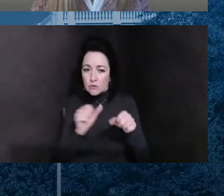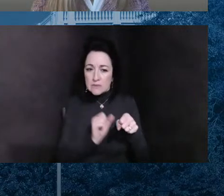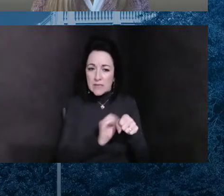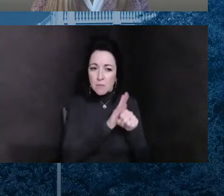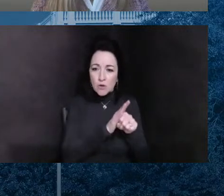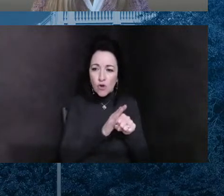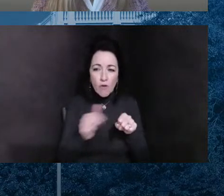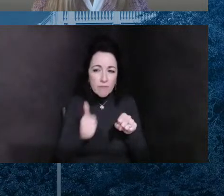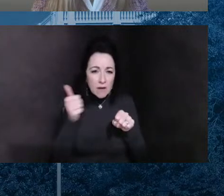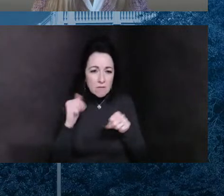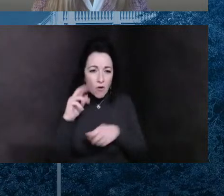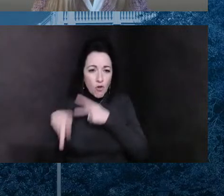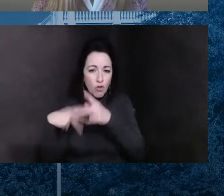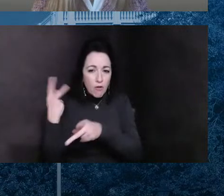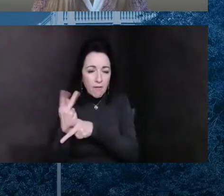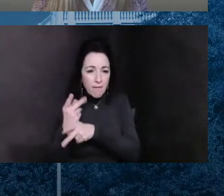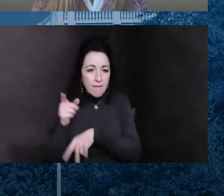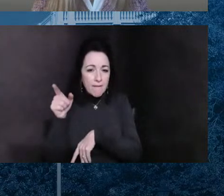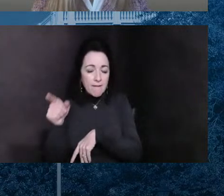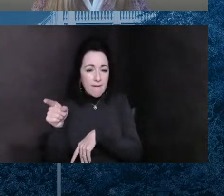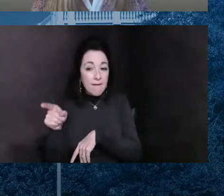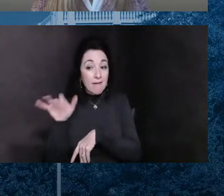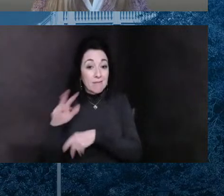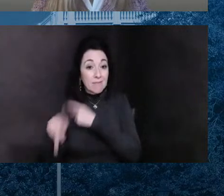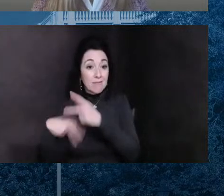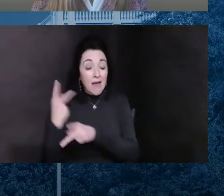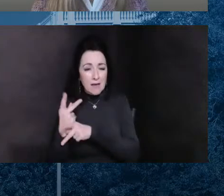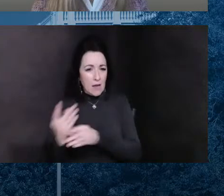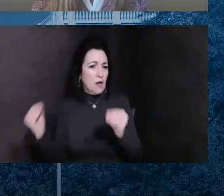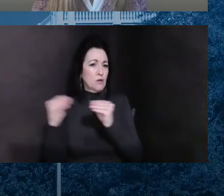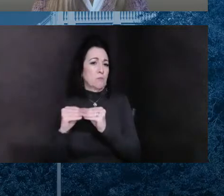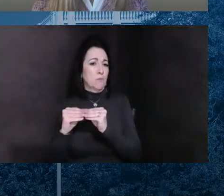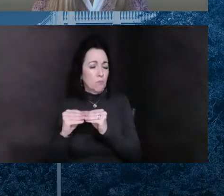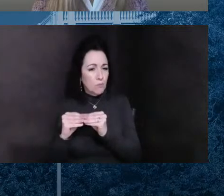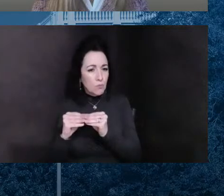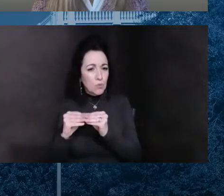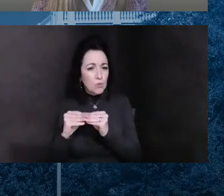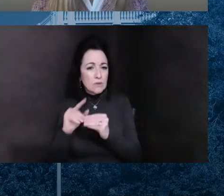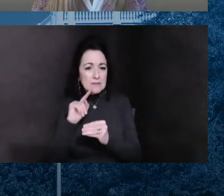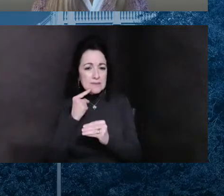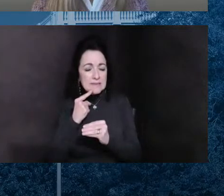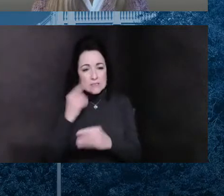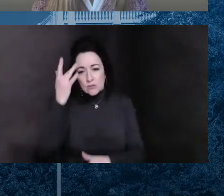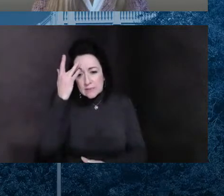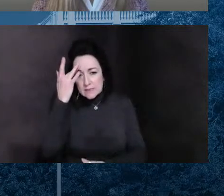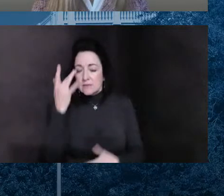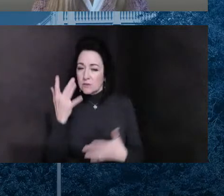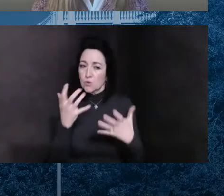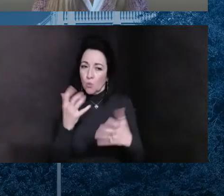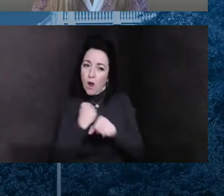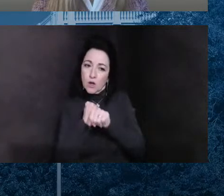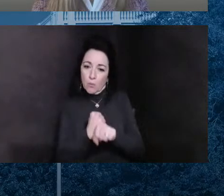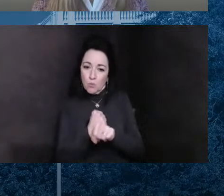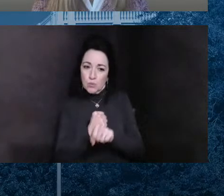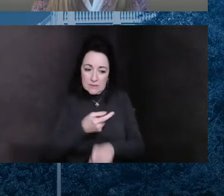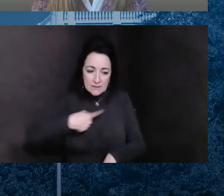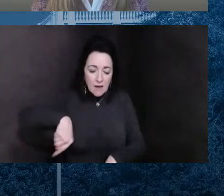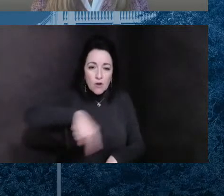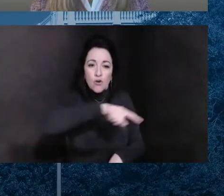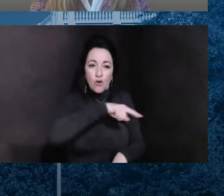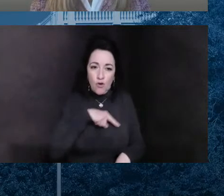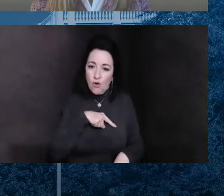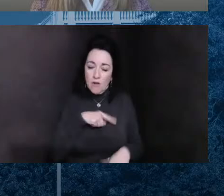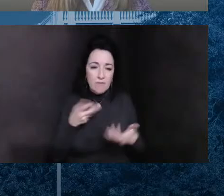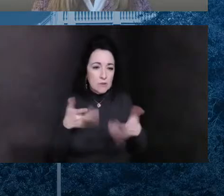every vaccine that we get into somebody's arm, and we're going to get better and stronger throughout. So with that, I know we